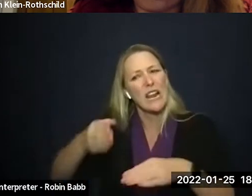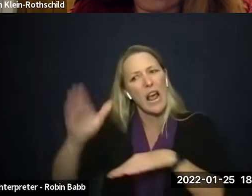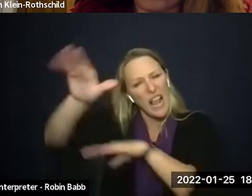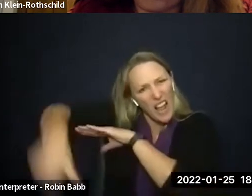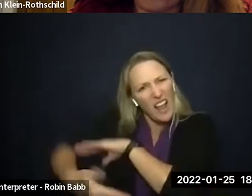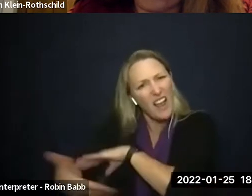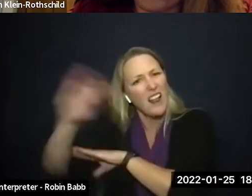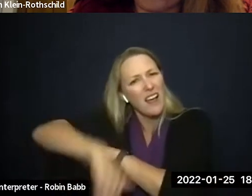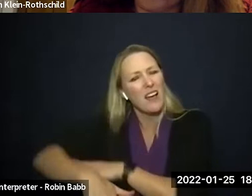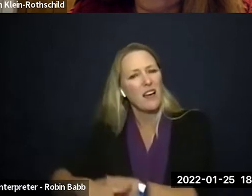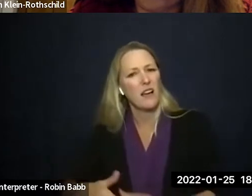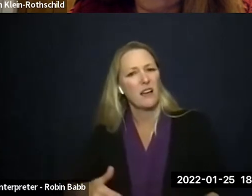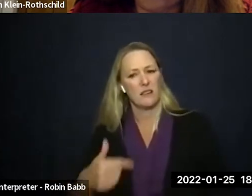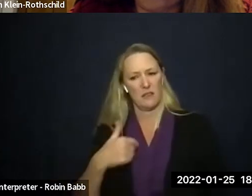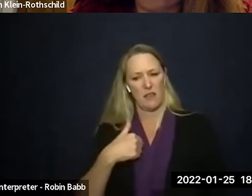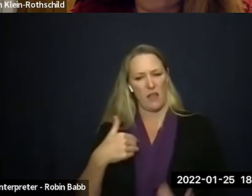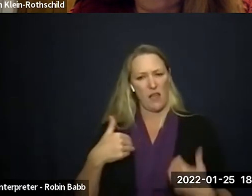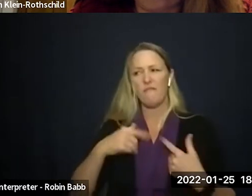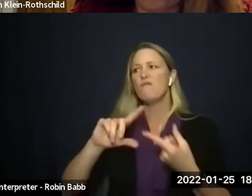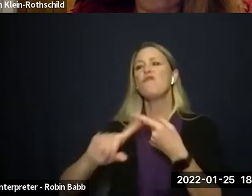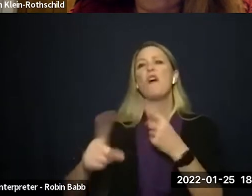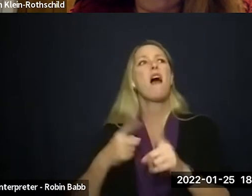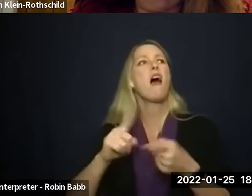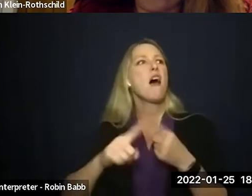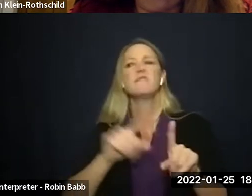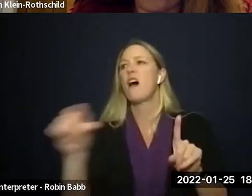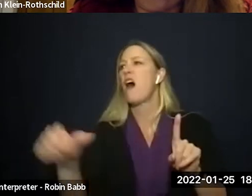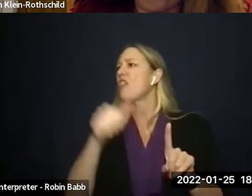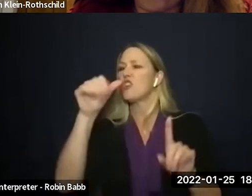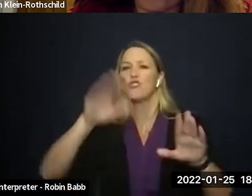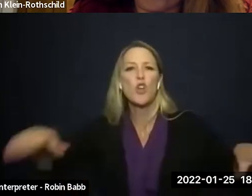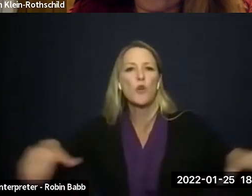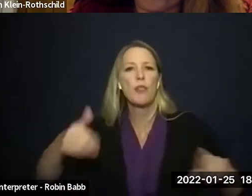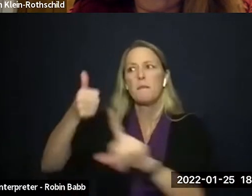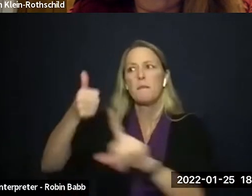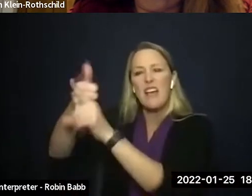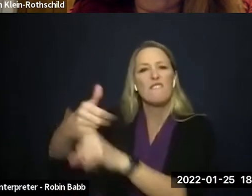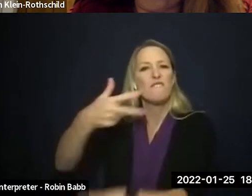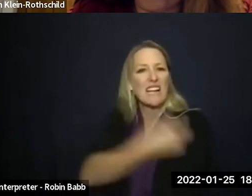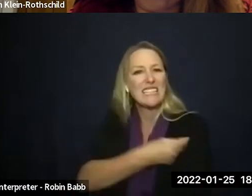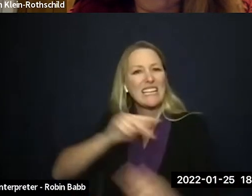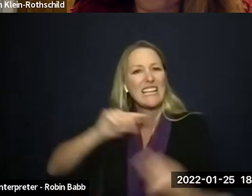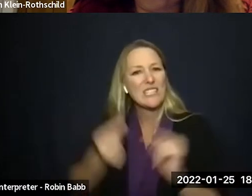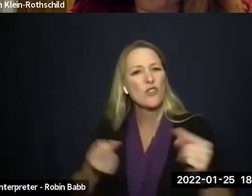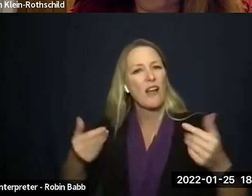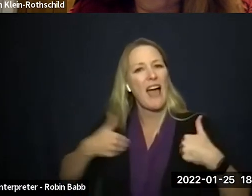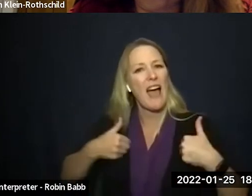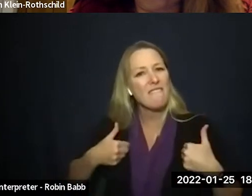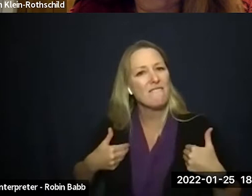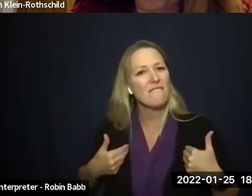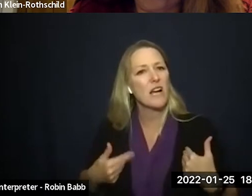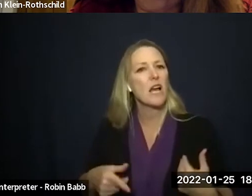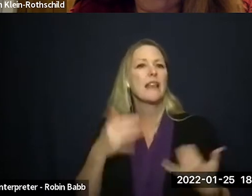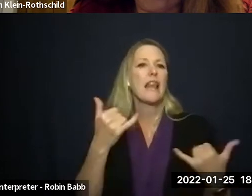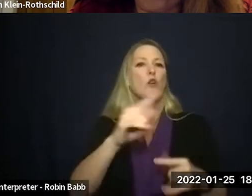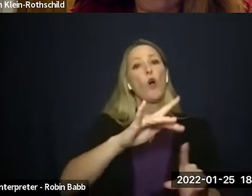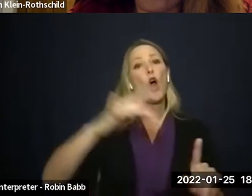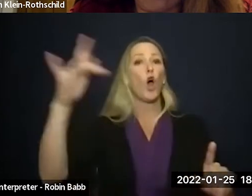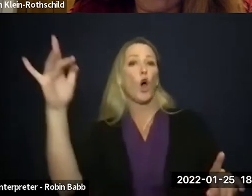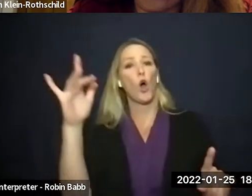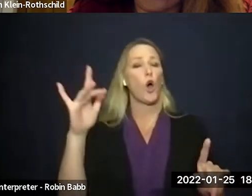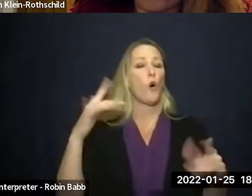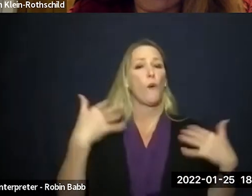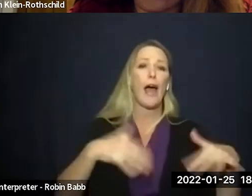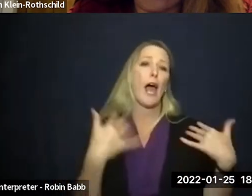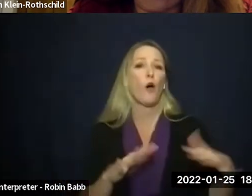night and i have friends of children who have been vaccine injured and for you to be glorifying an experimental